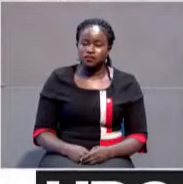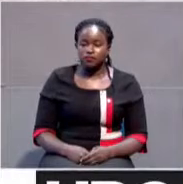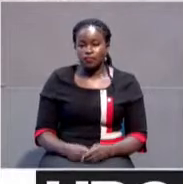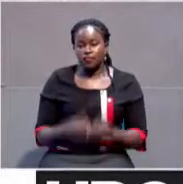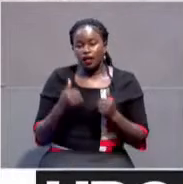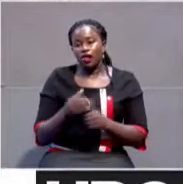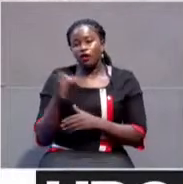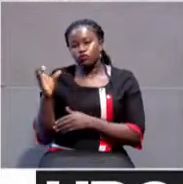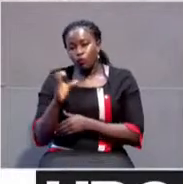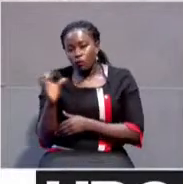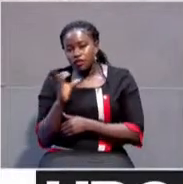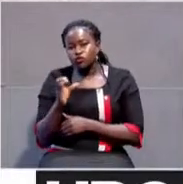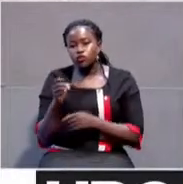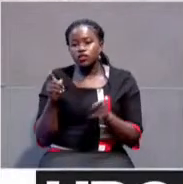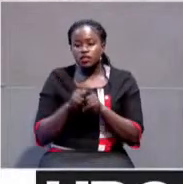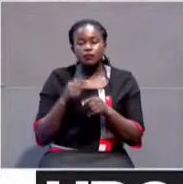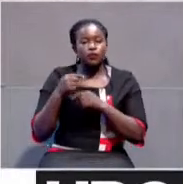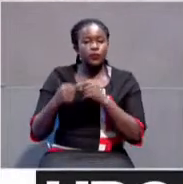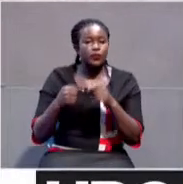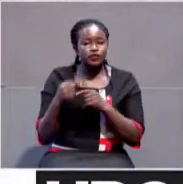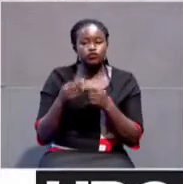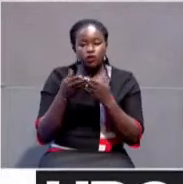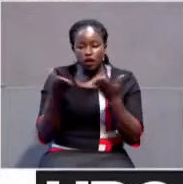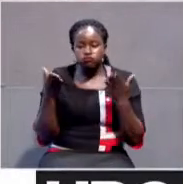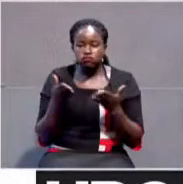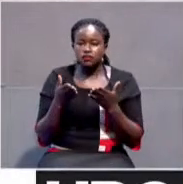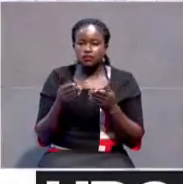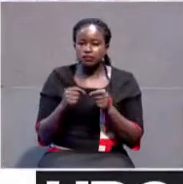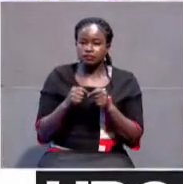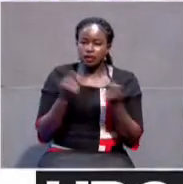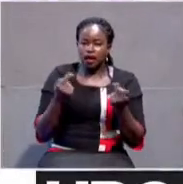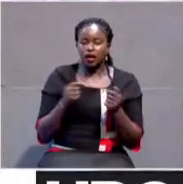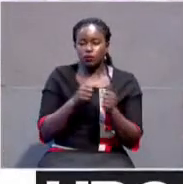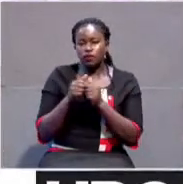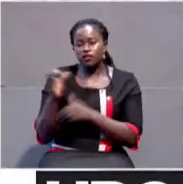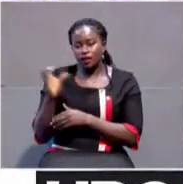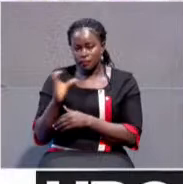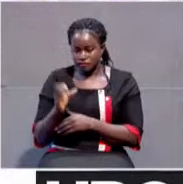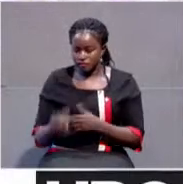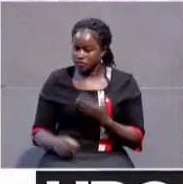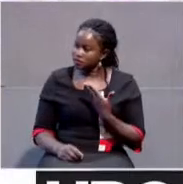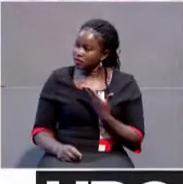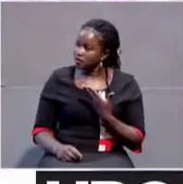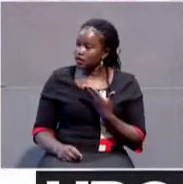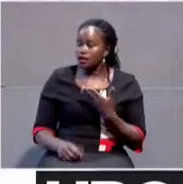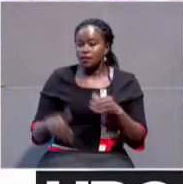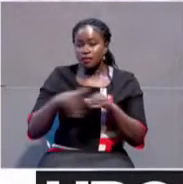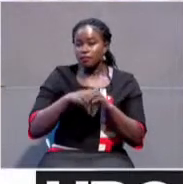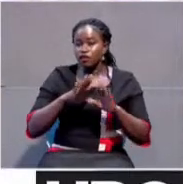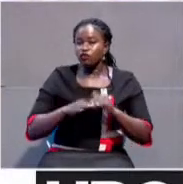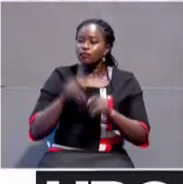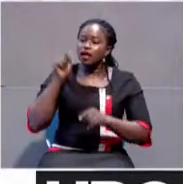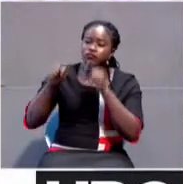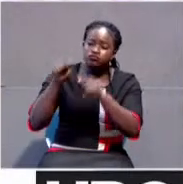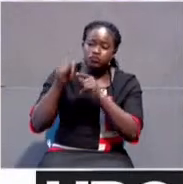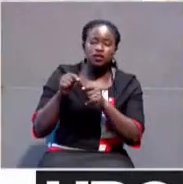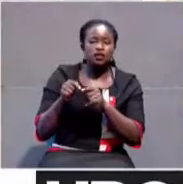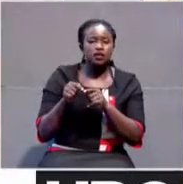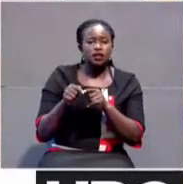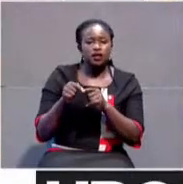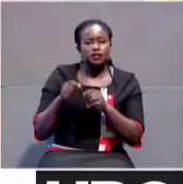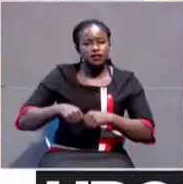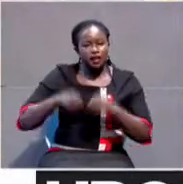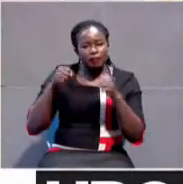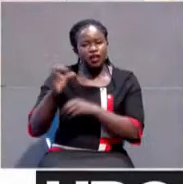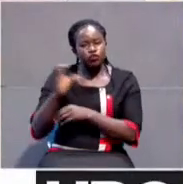found itself on a collision course with the cabinet. The MPs have accused Sechitoleko of concealing